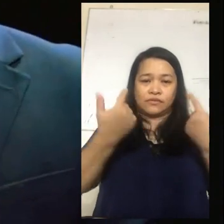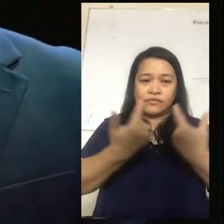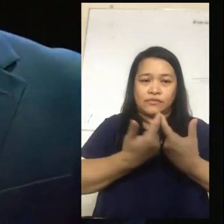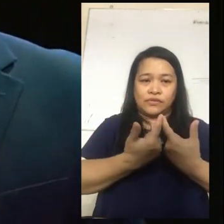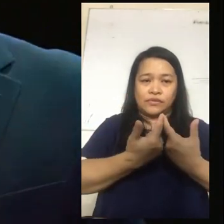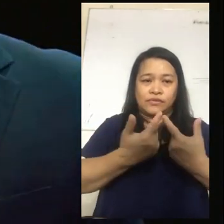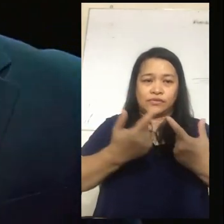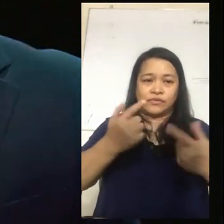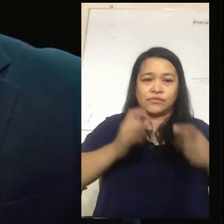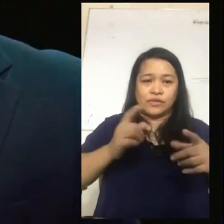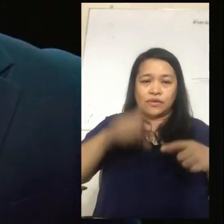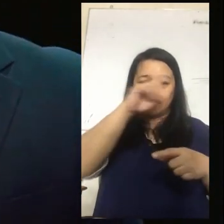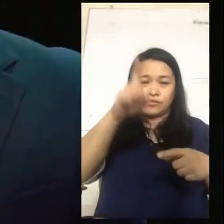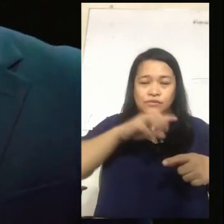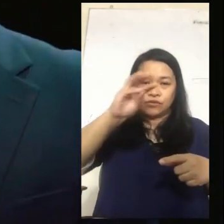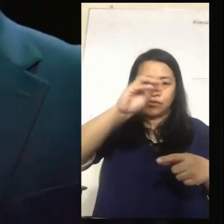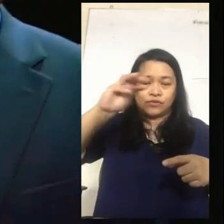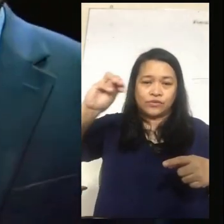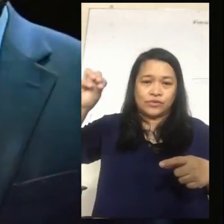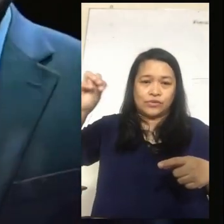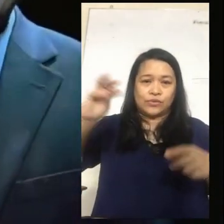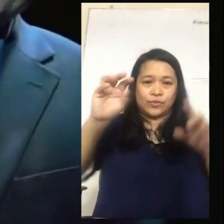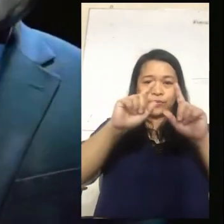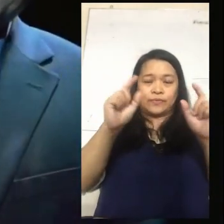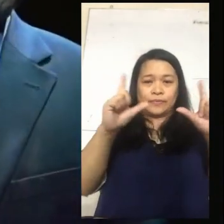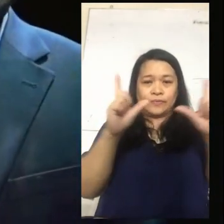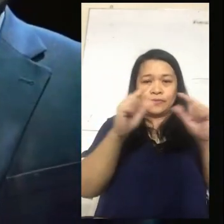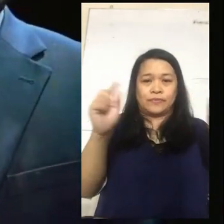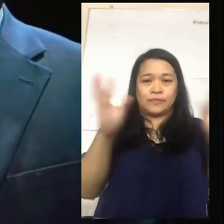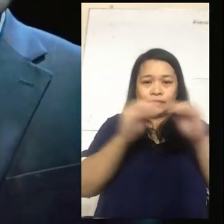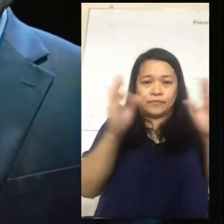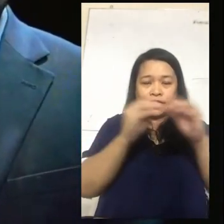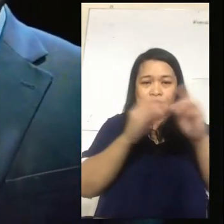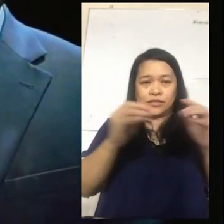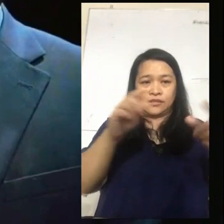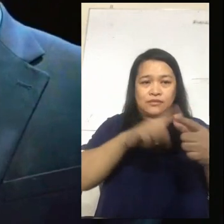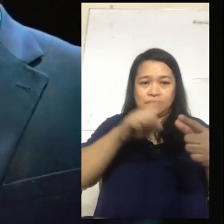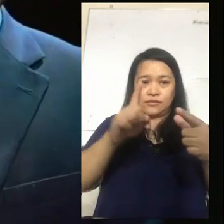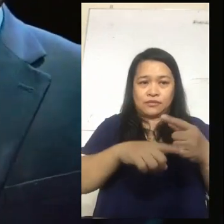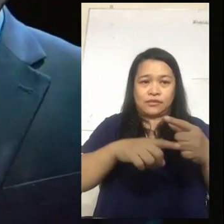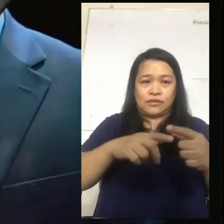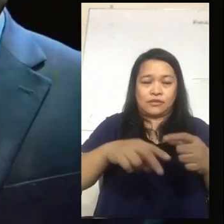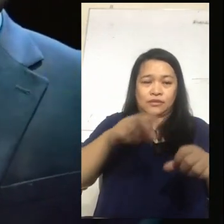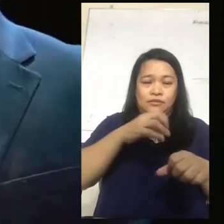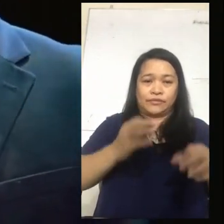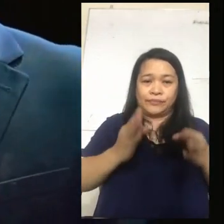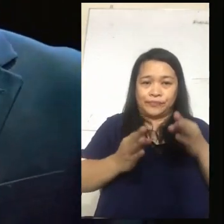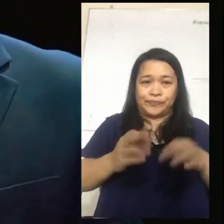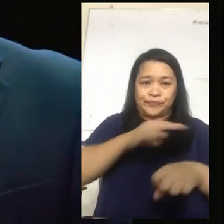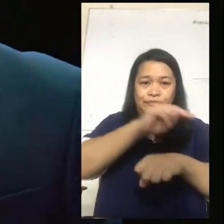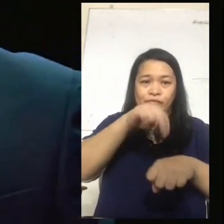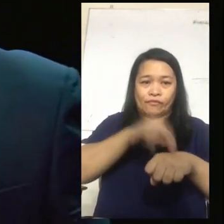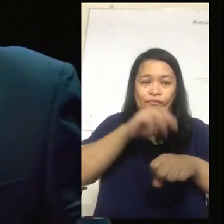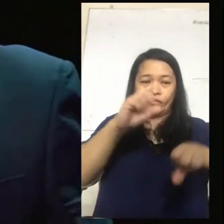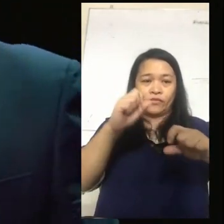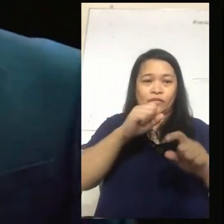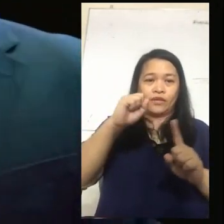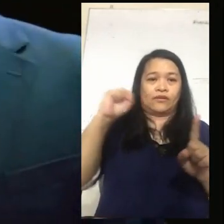tumalo kayo sa kanila mga Zoom meetings, alright? Ng life groups. And then, pag normalize na ang